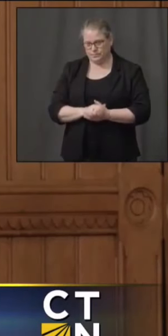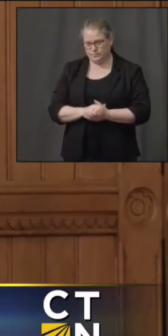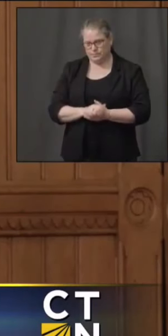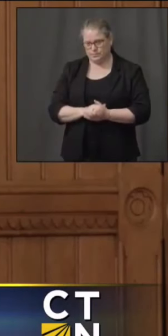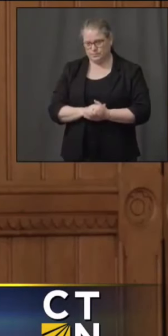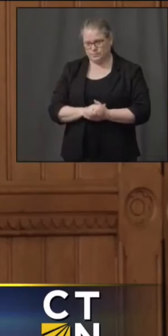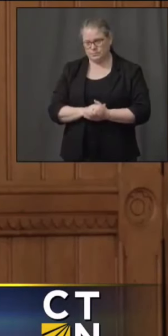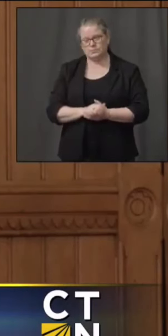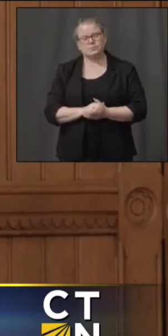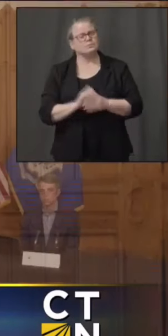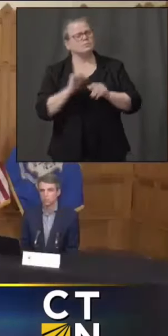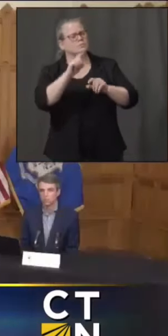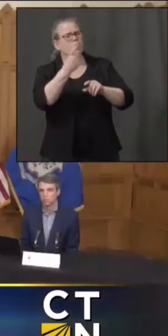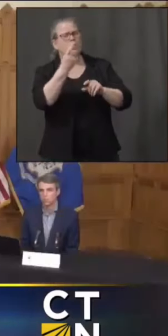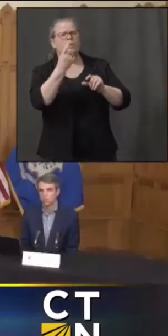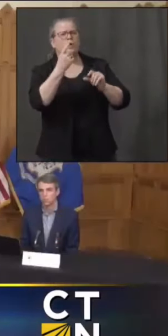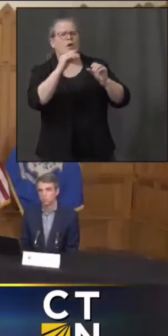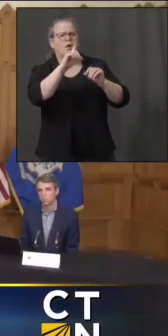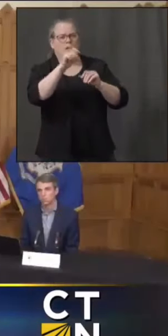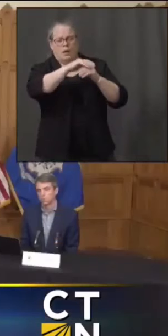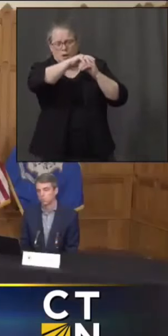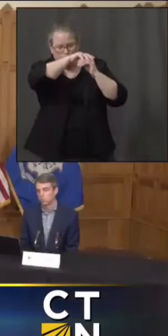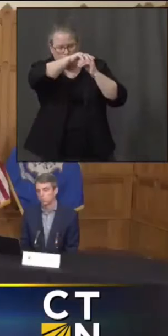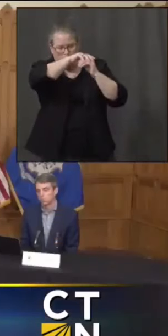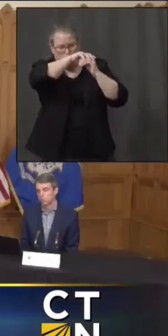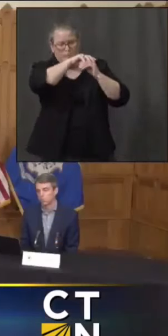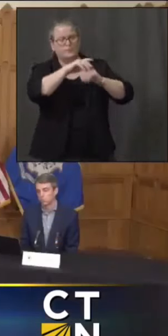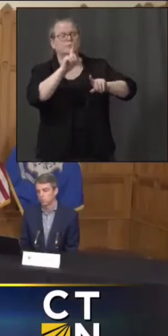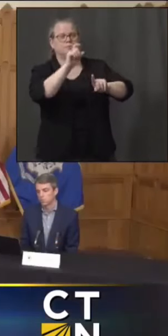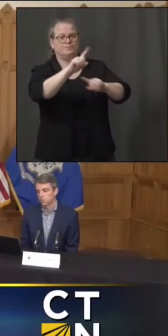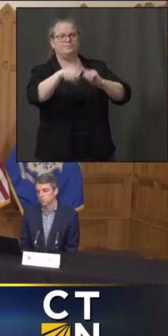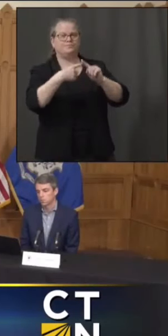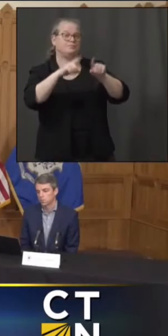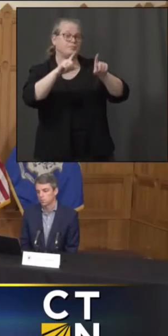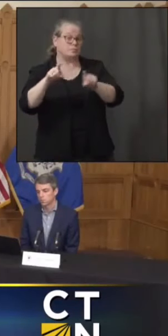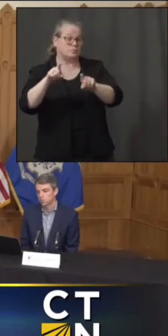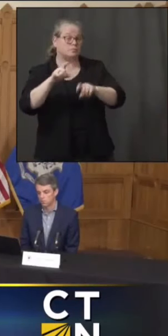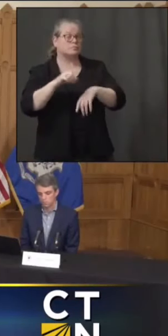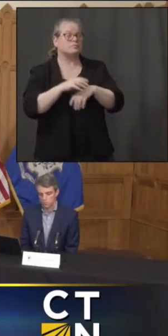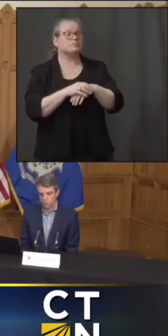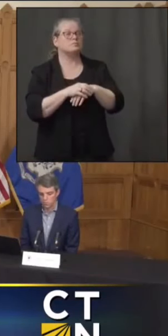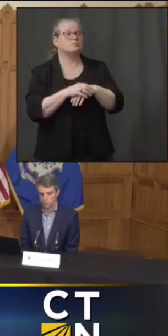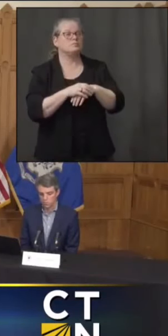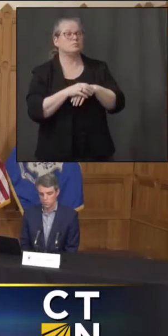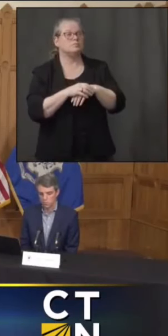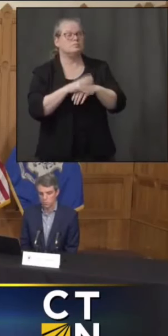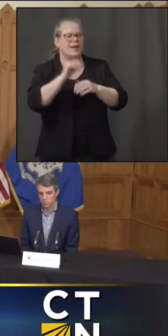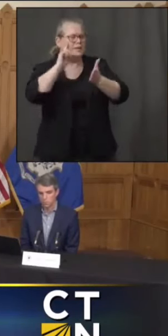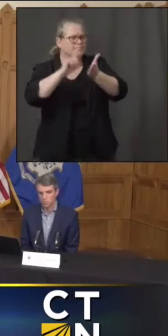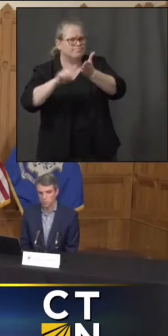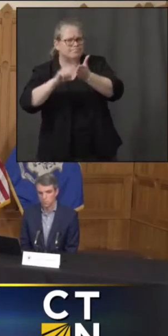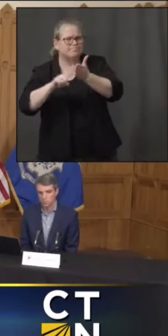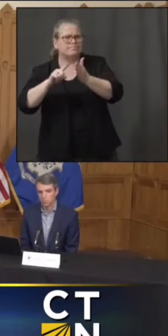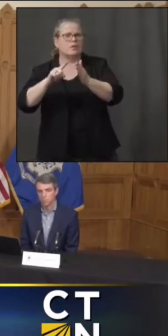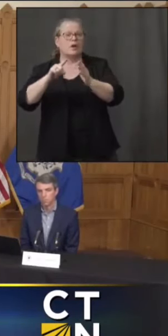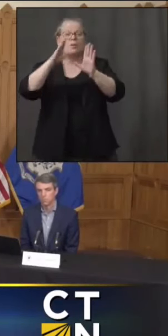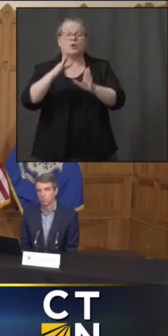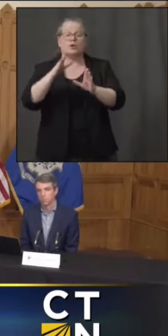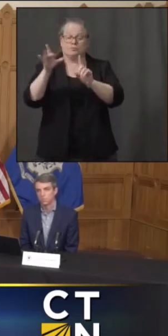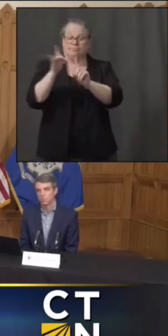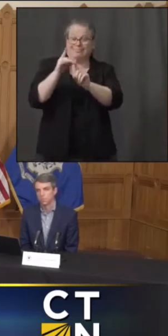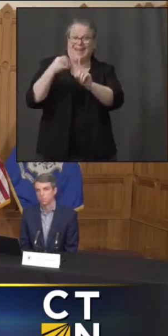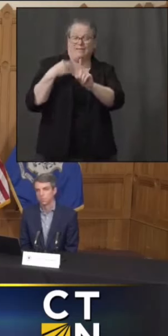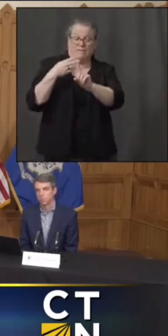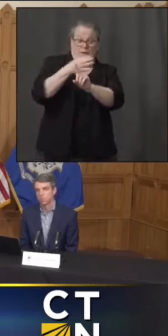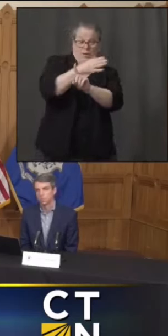And one more question, just going back to the issue of testing and contact tracing. Is there a baseline percentage of positive tests that we